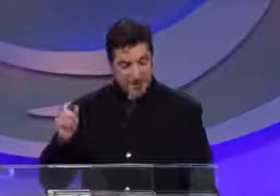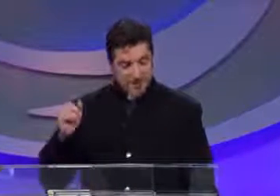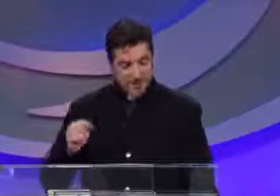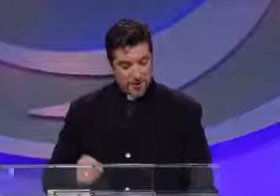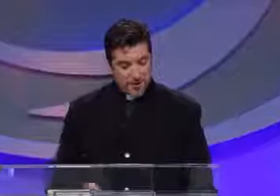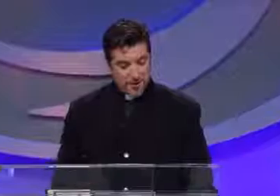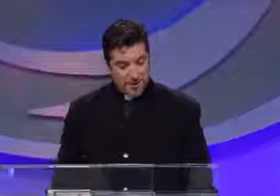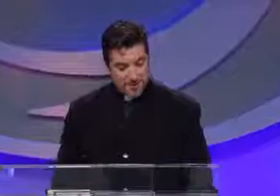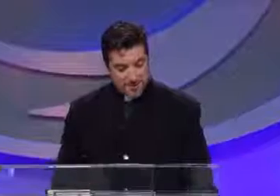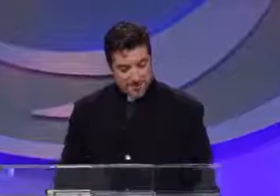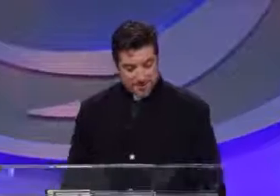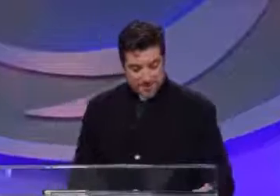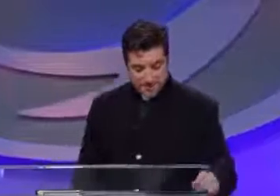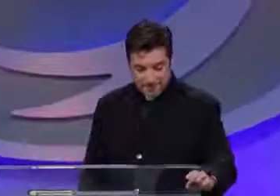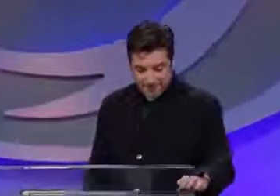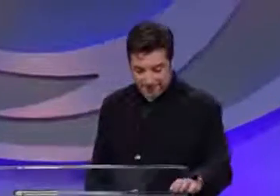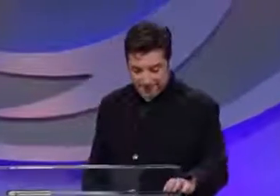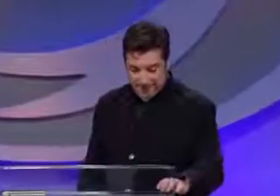There's a challenge for you.